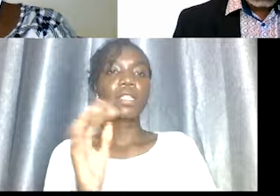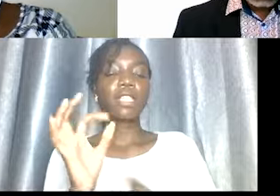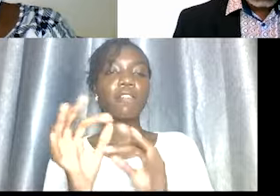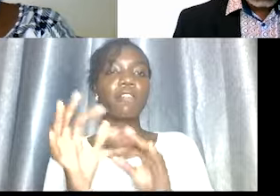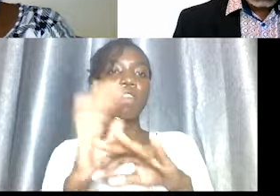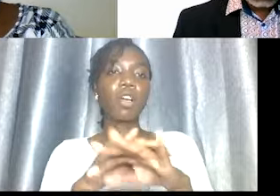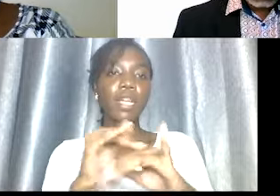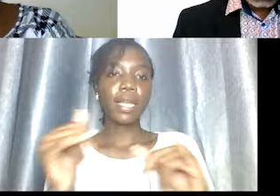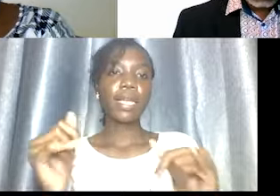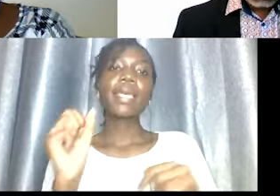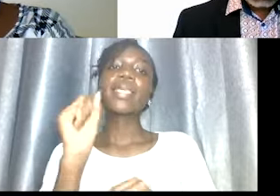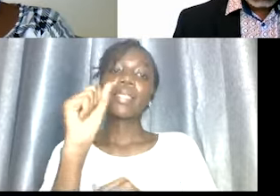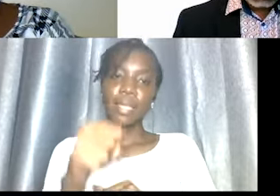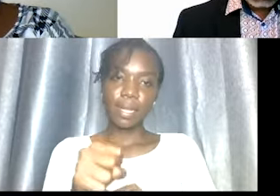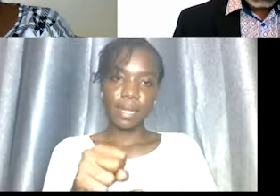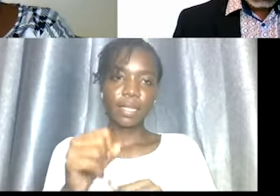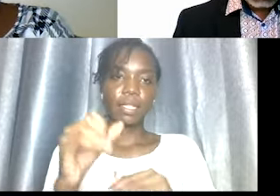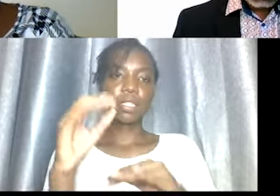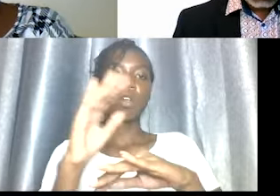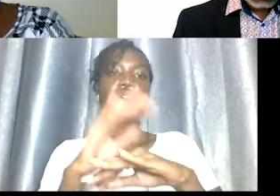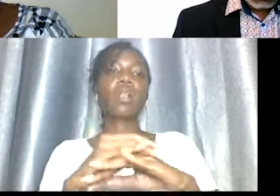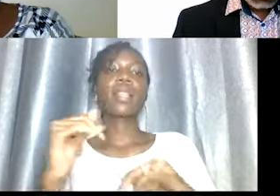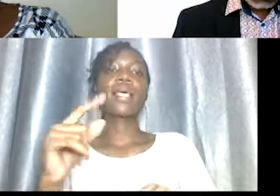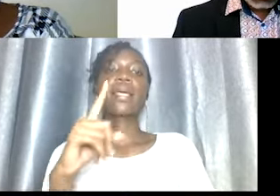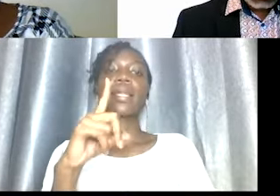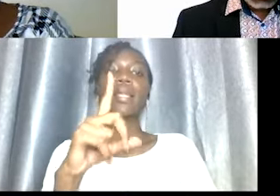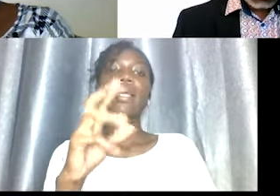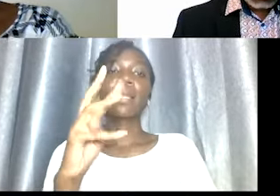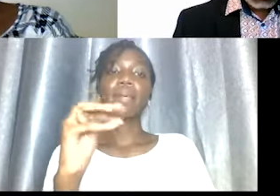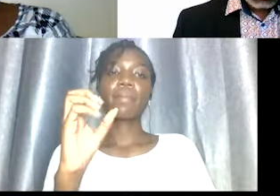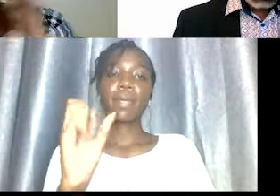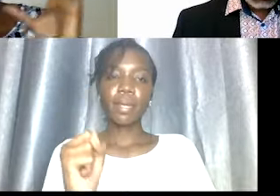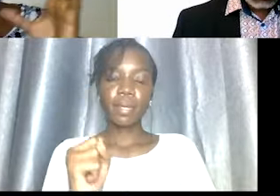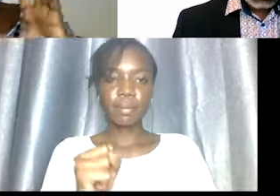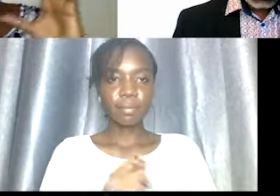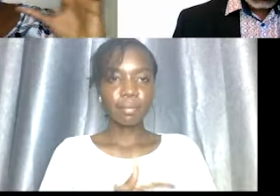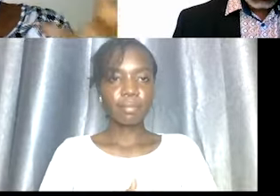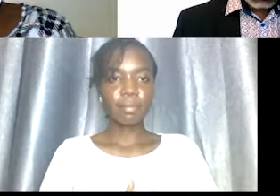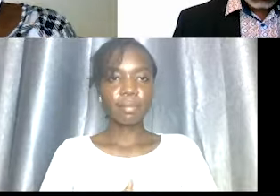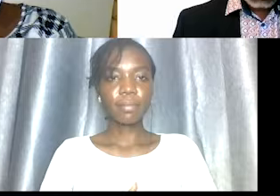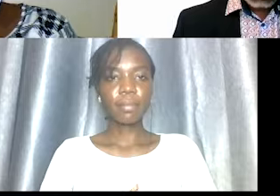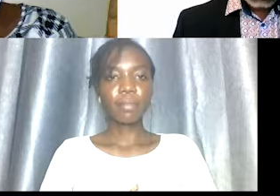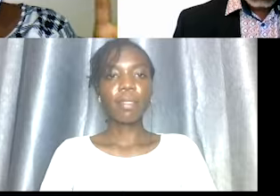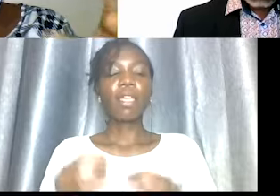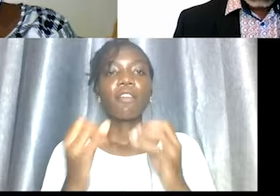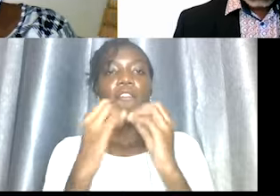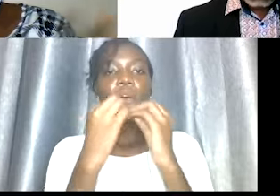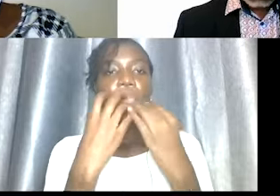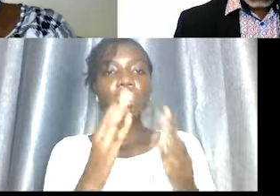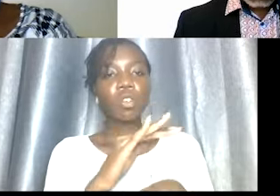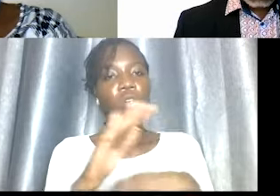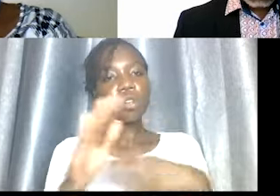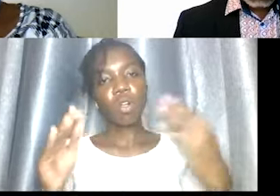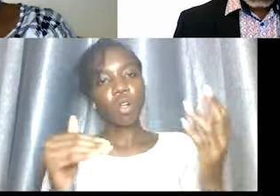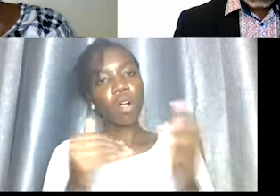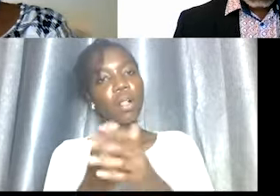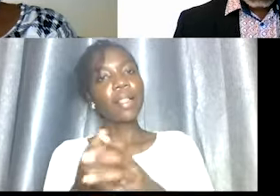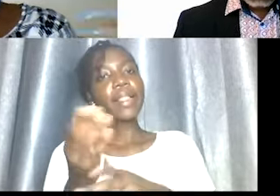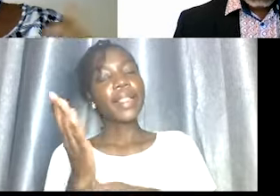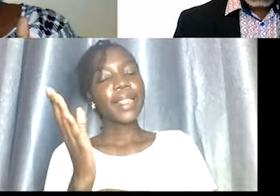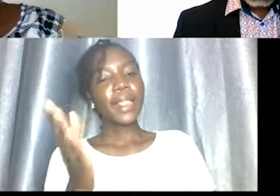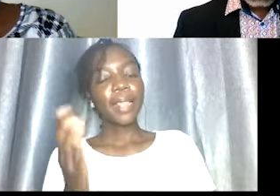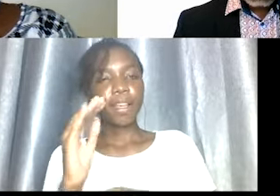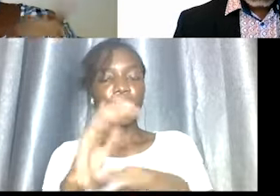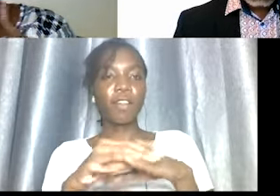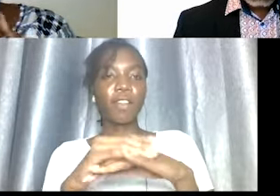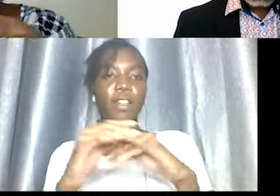they actually are on LMS. LMS is Learning Management System. The information is loaded on a platform online, and then you